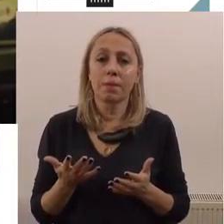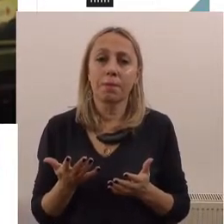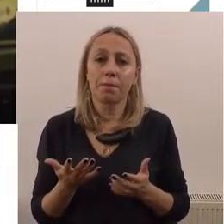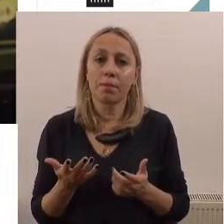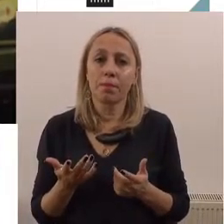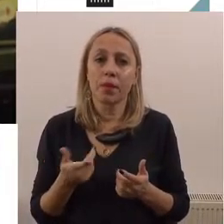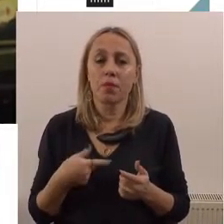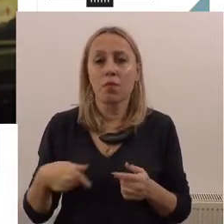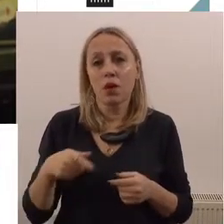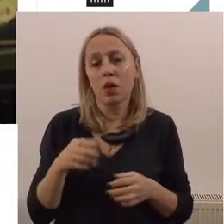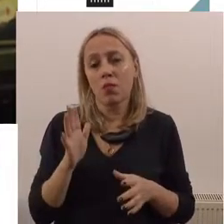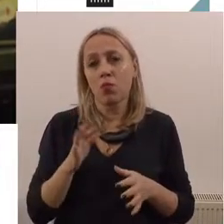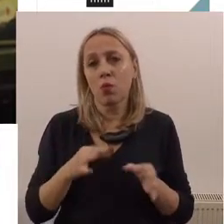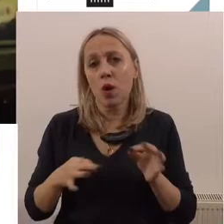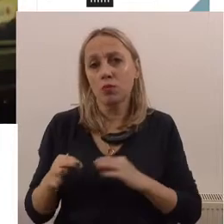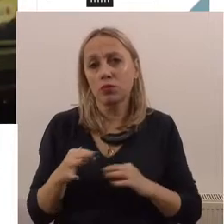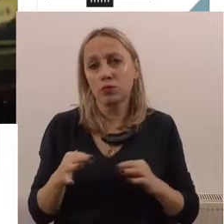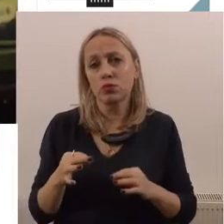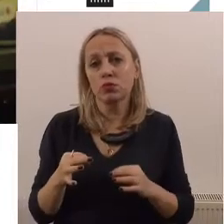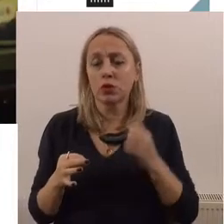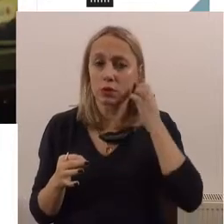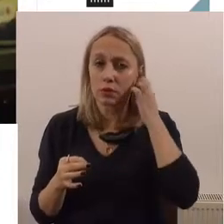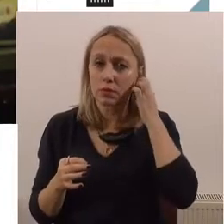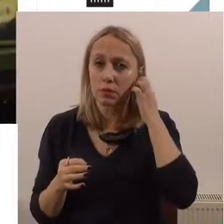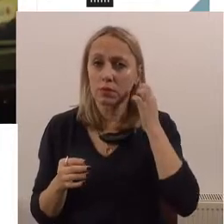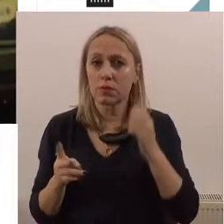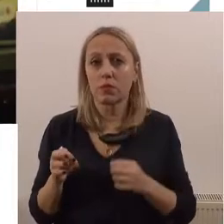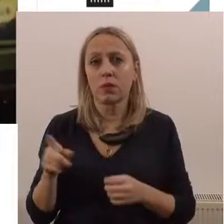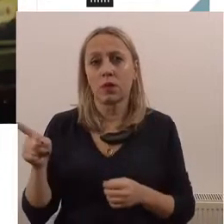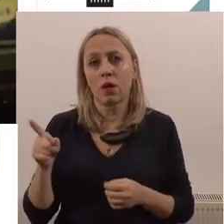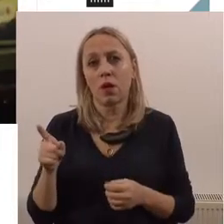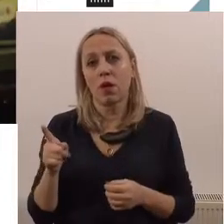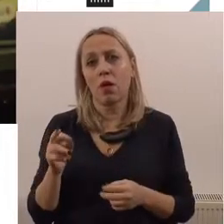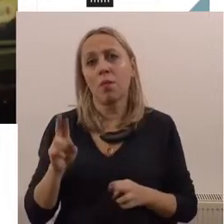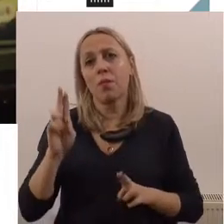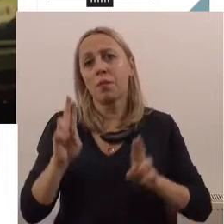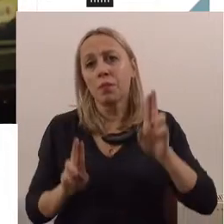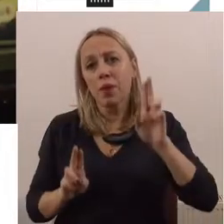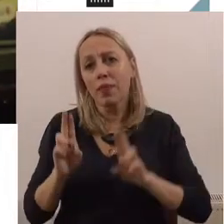So they all can get access to the art objects through touch.